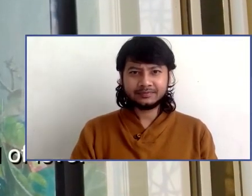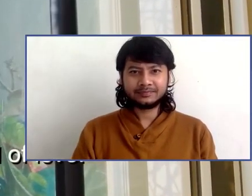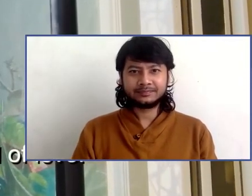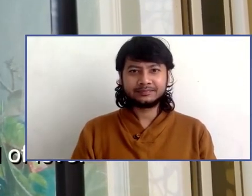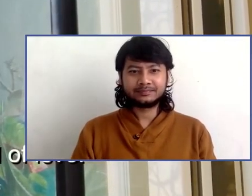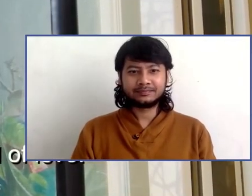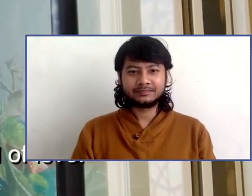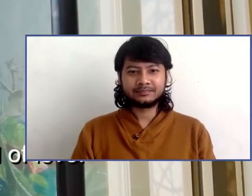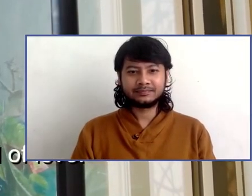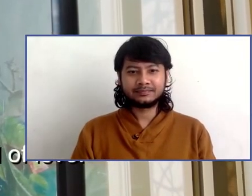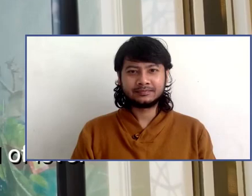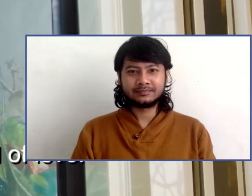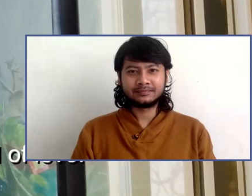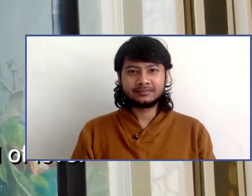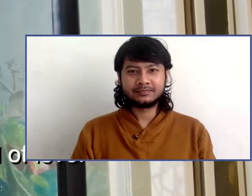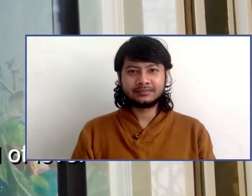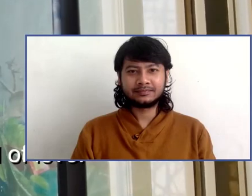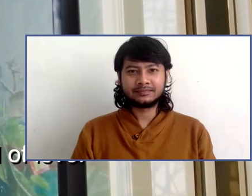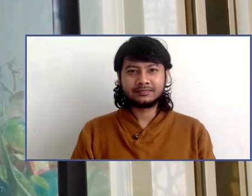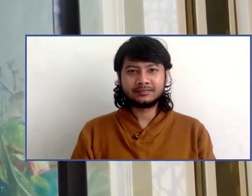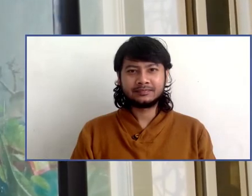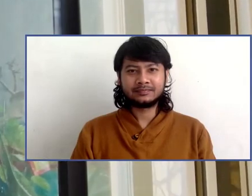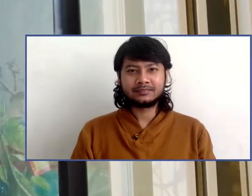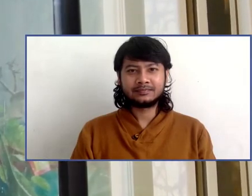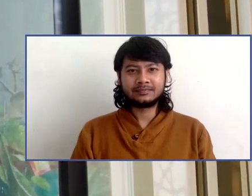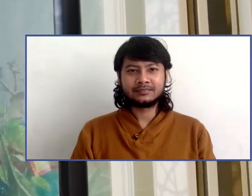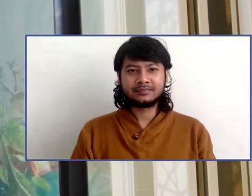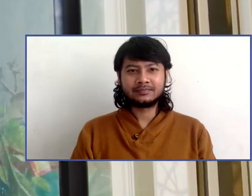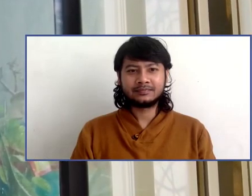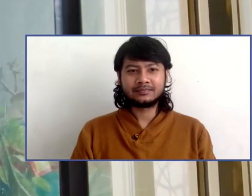I was asked to be the symbol of love.